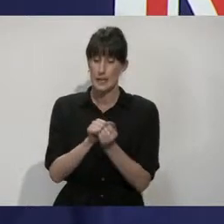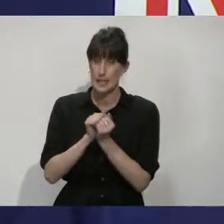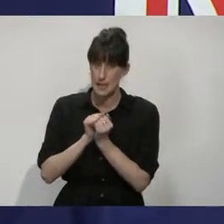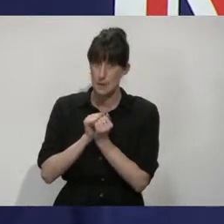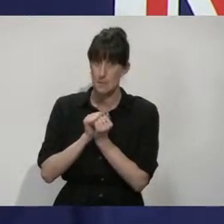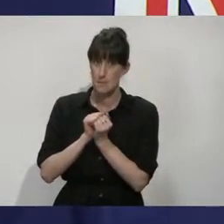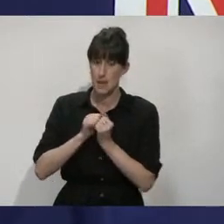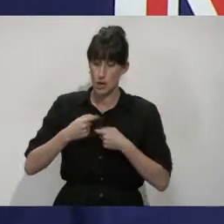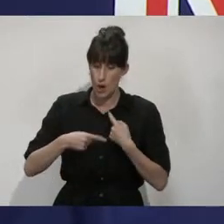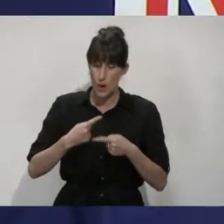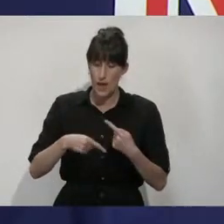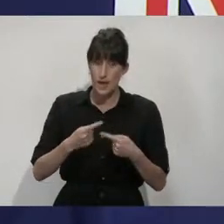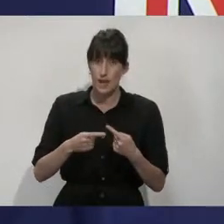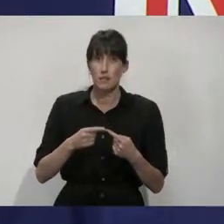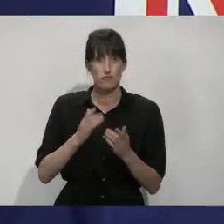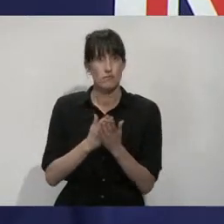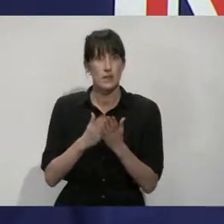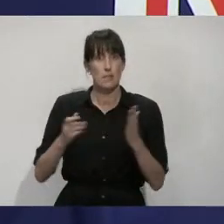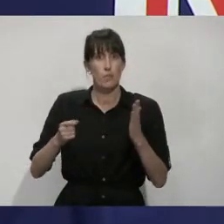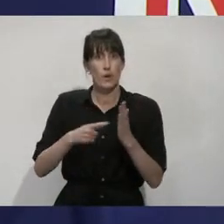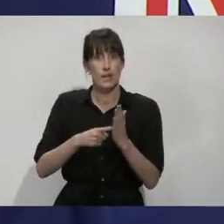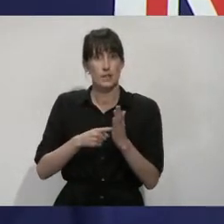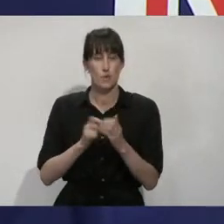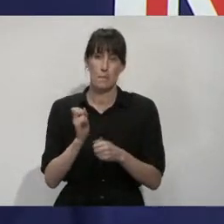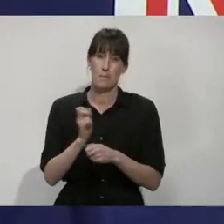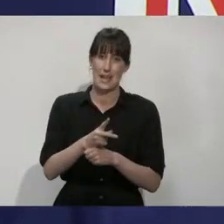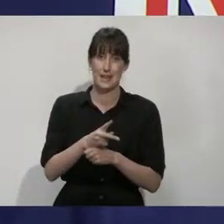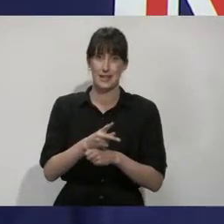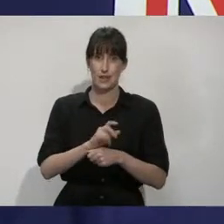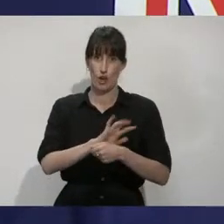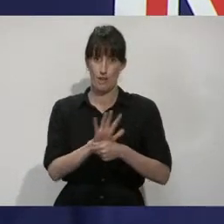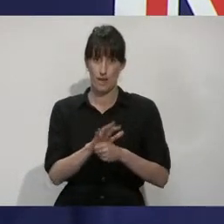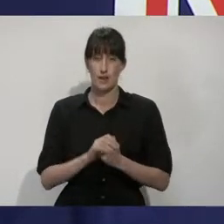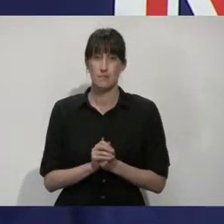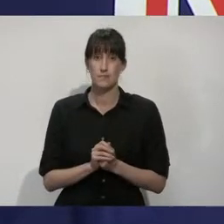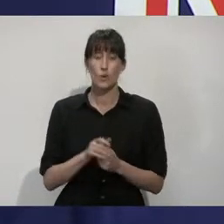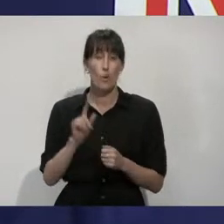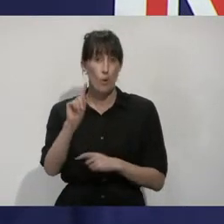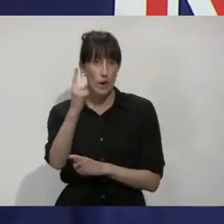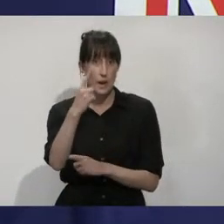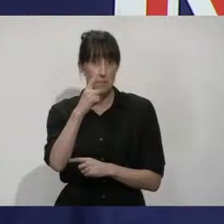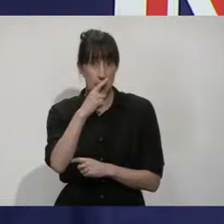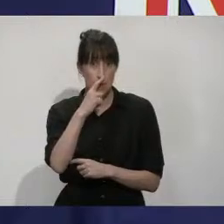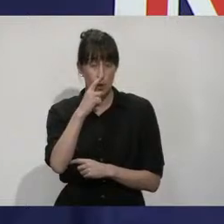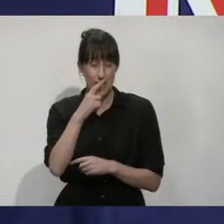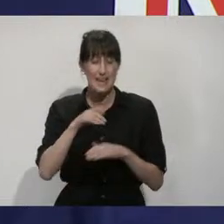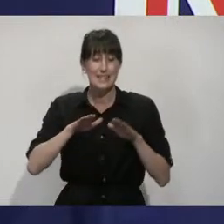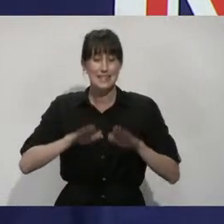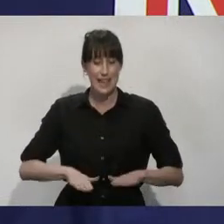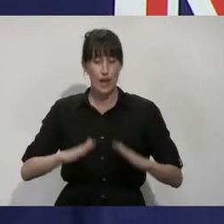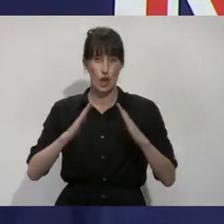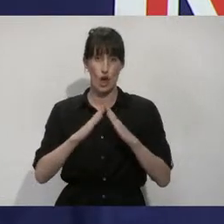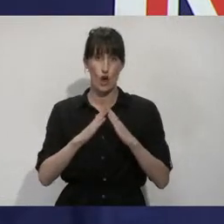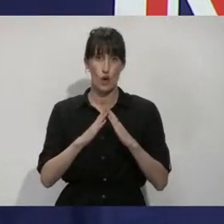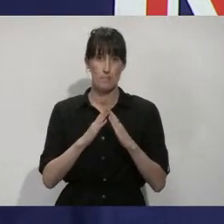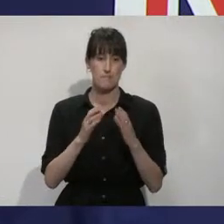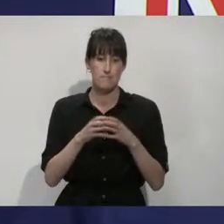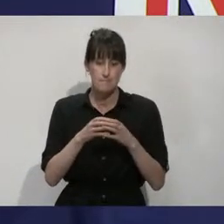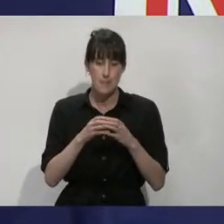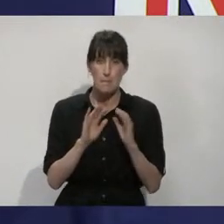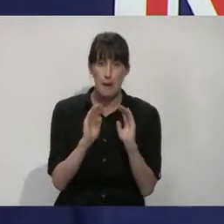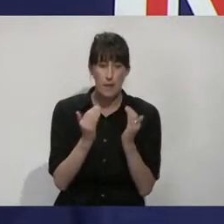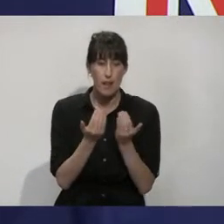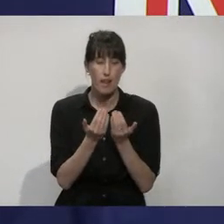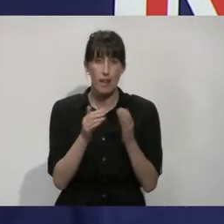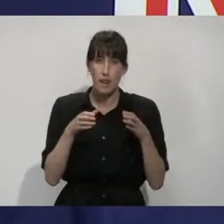resurgence. So my message to all those in Auckland in particular, stay in your bubbles, don't go out unless you have to, and please wear a